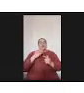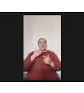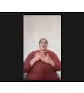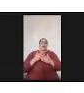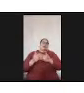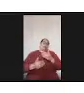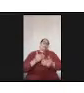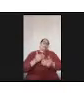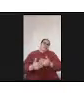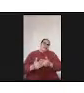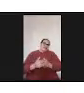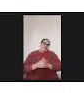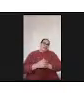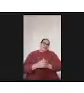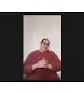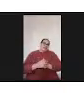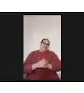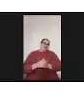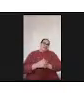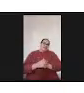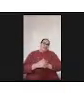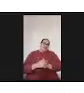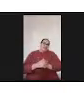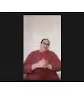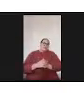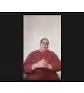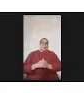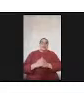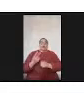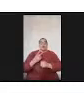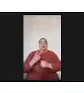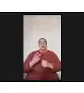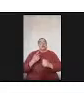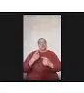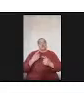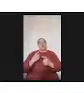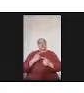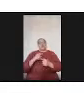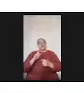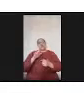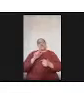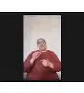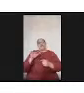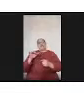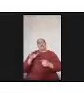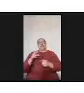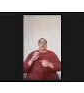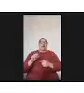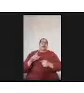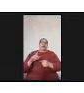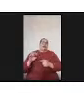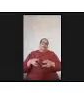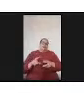proceed to 7 and 15 Wells Street. Phase